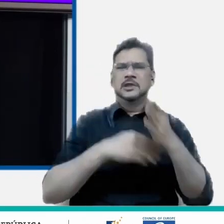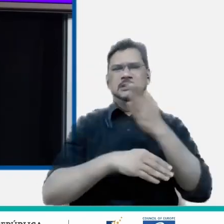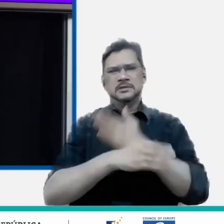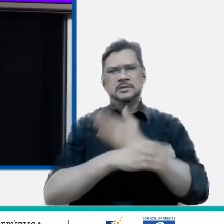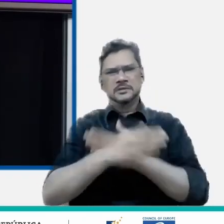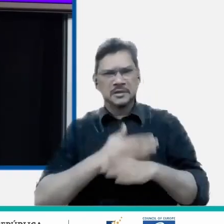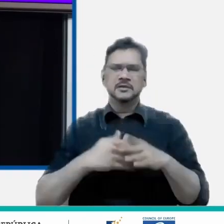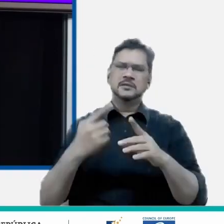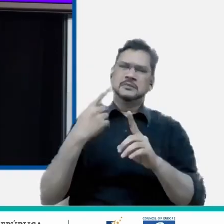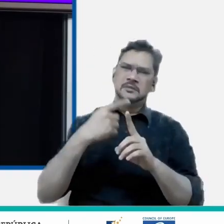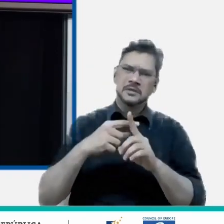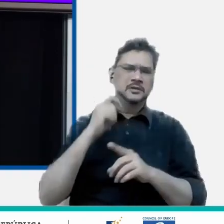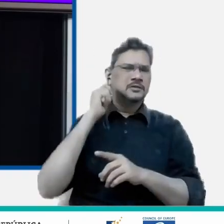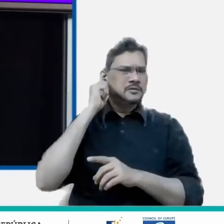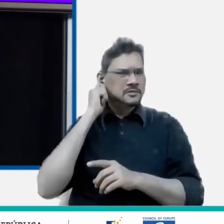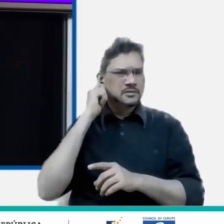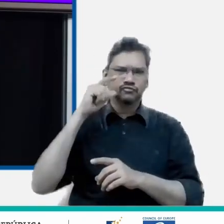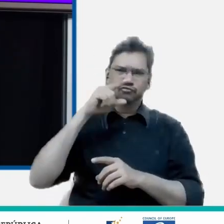also transboundary risks, that